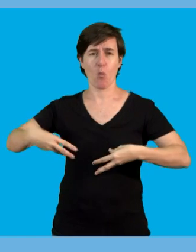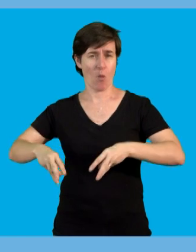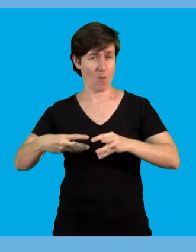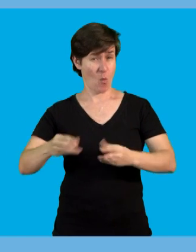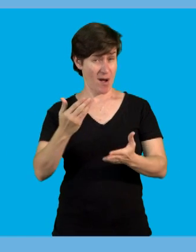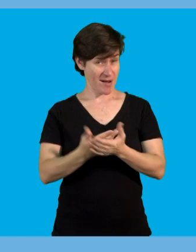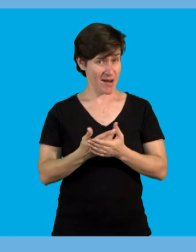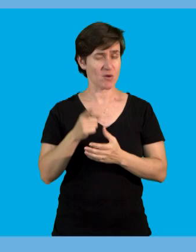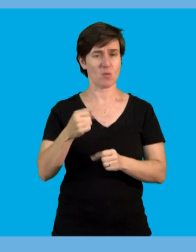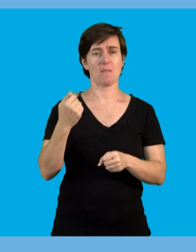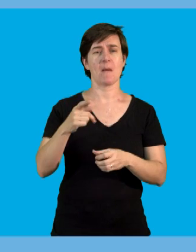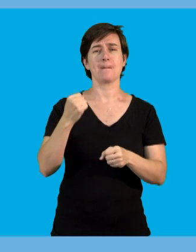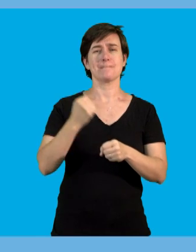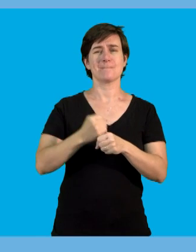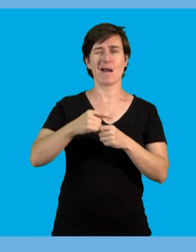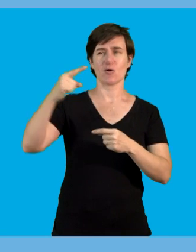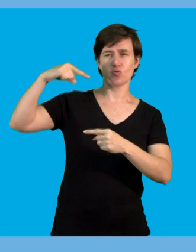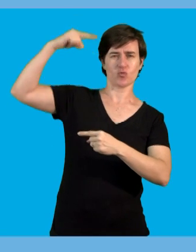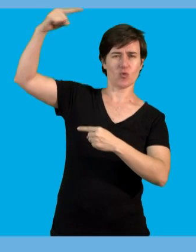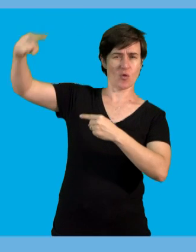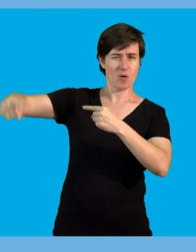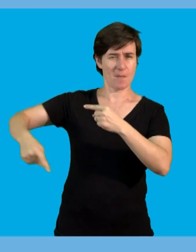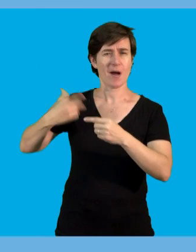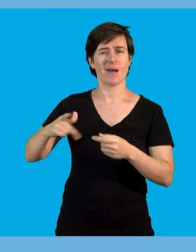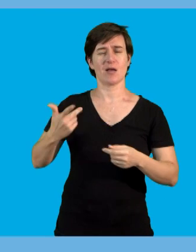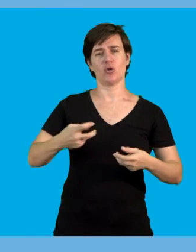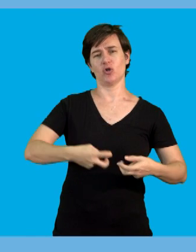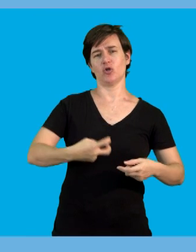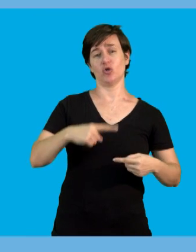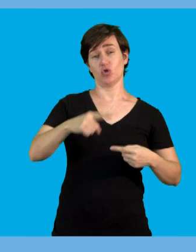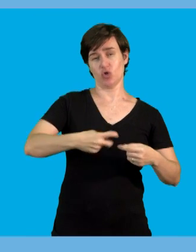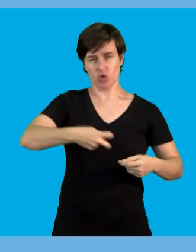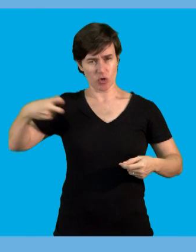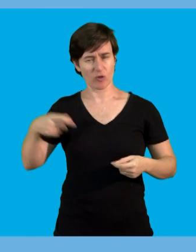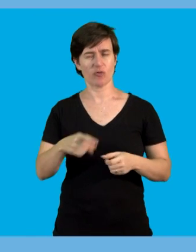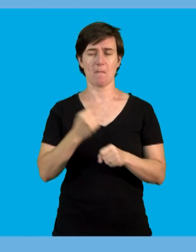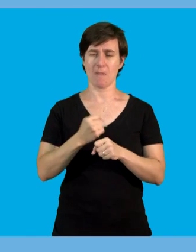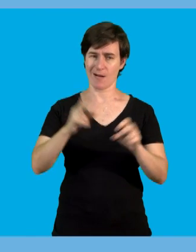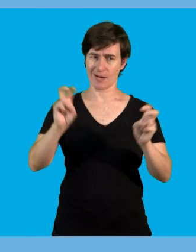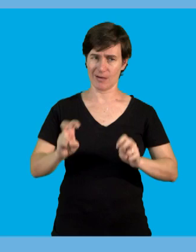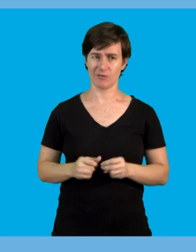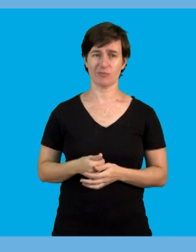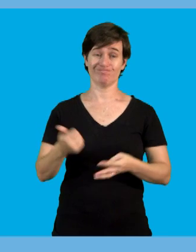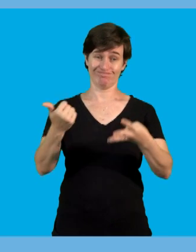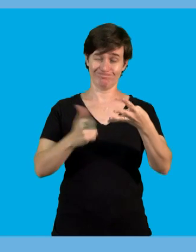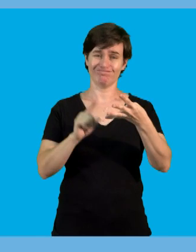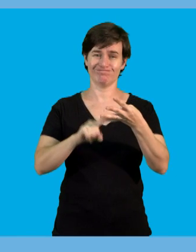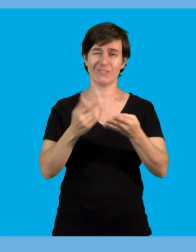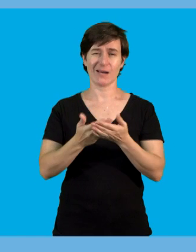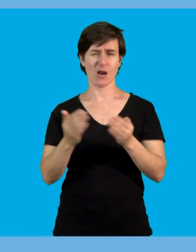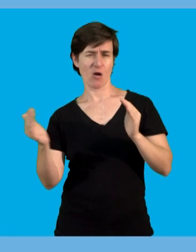energy that can be used to drive turbines and generators. And then lastly, I want you to be able to compare